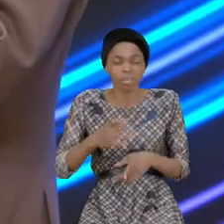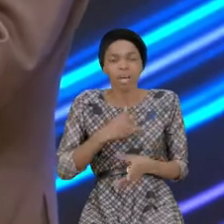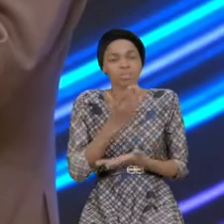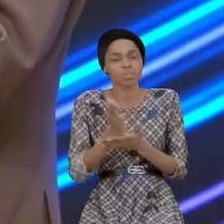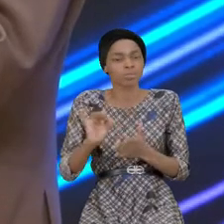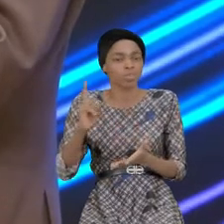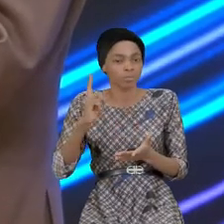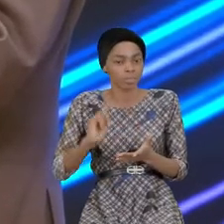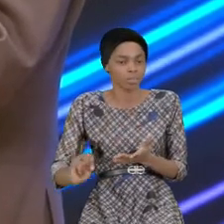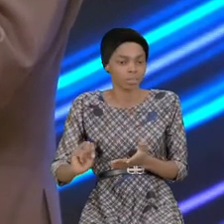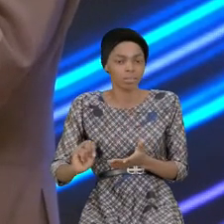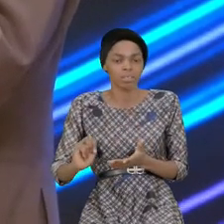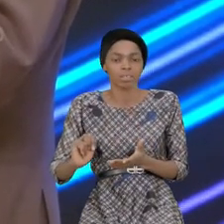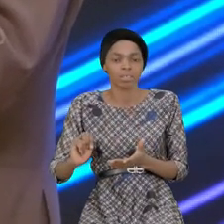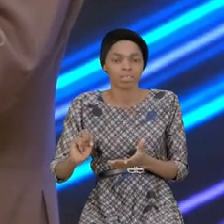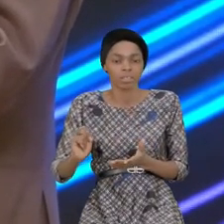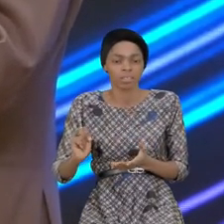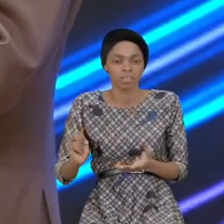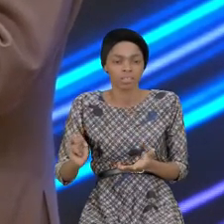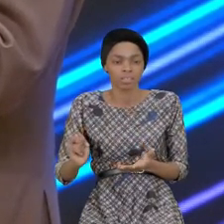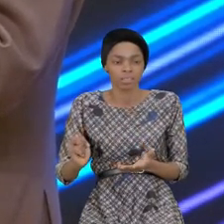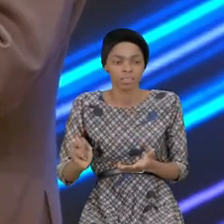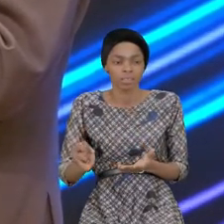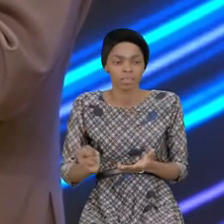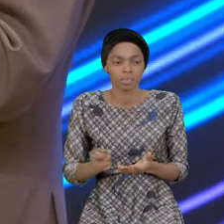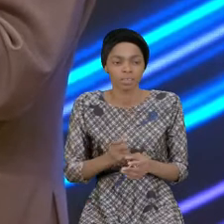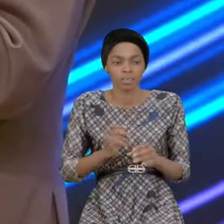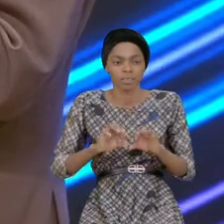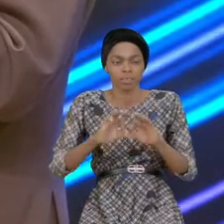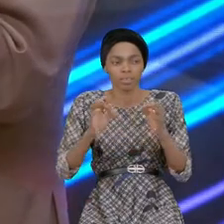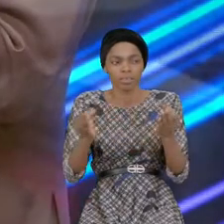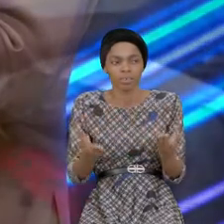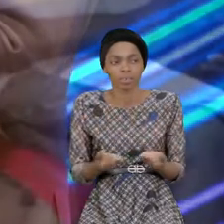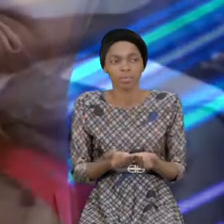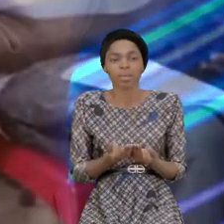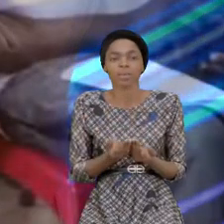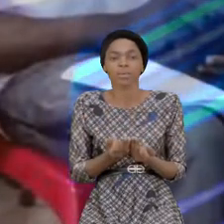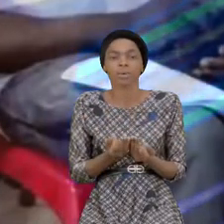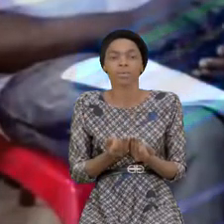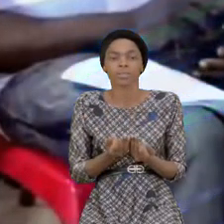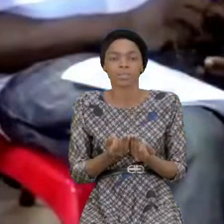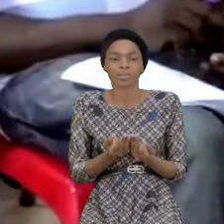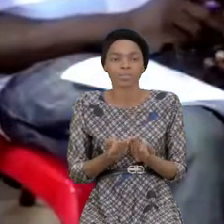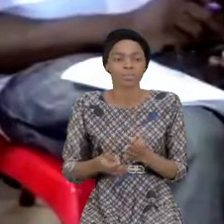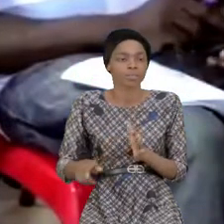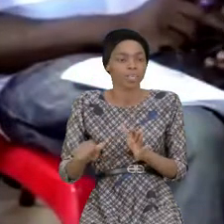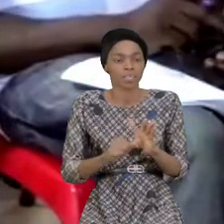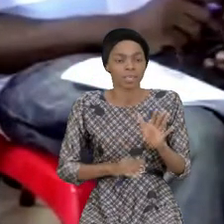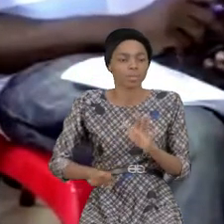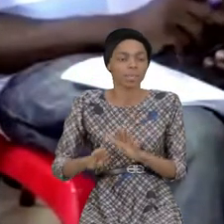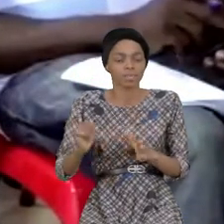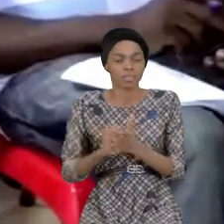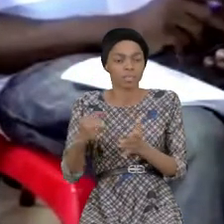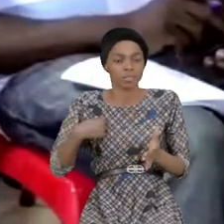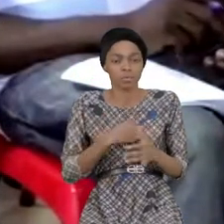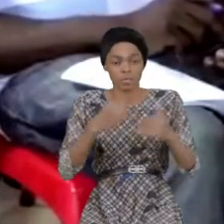it teaches us to be hard, to be harsh, and to bring it heavy